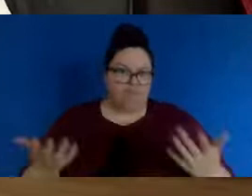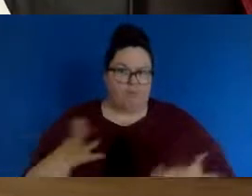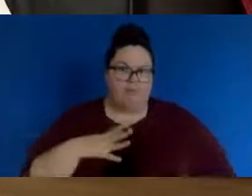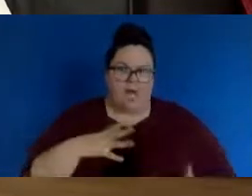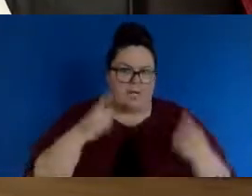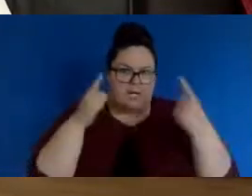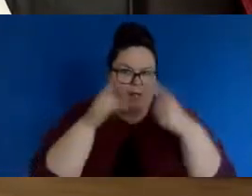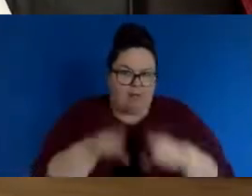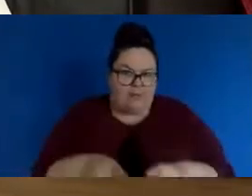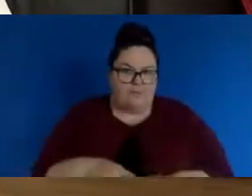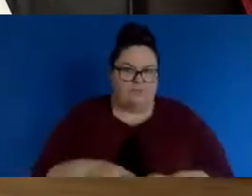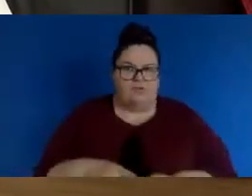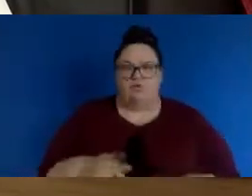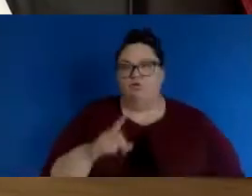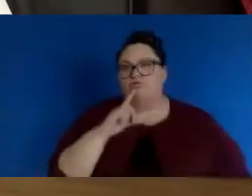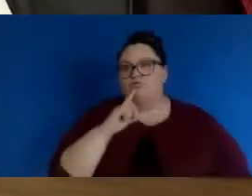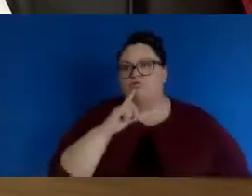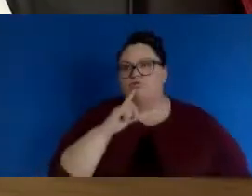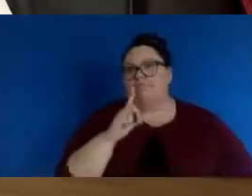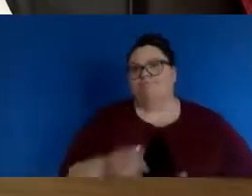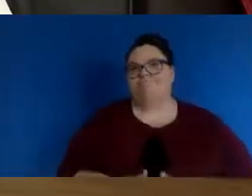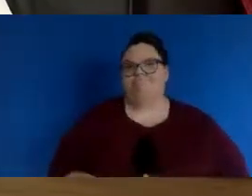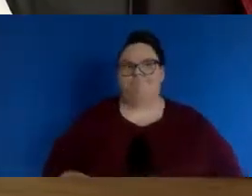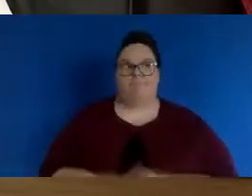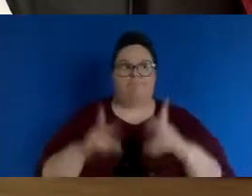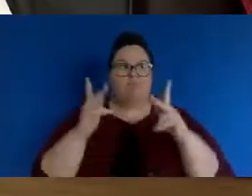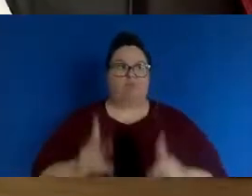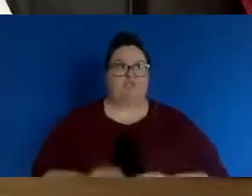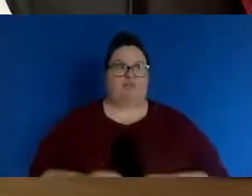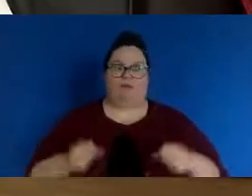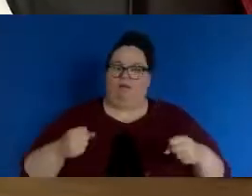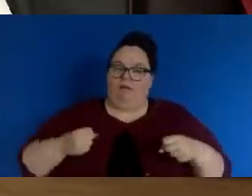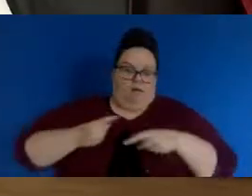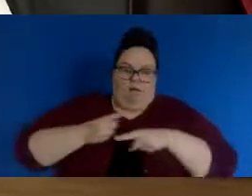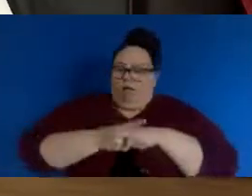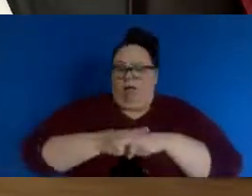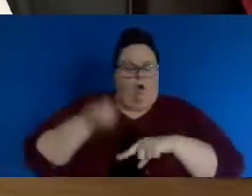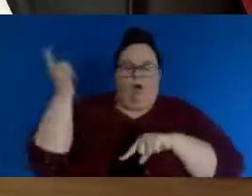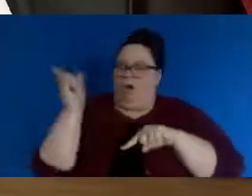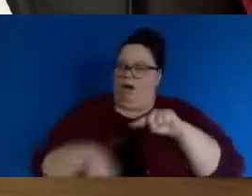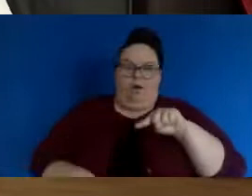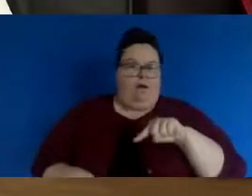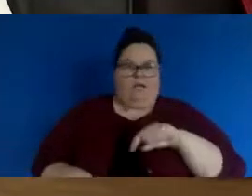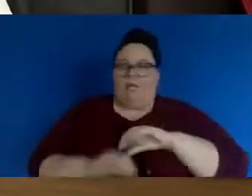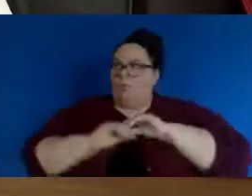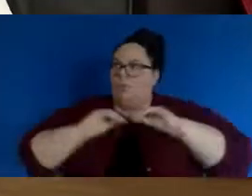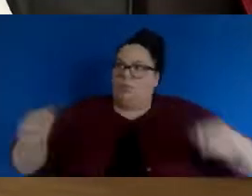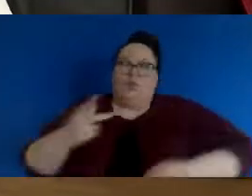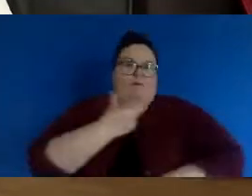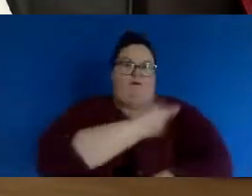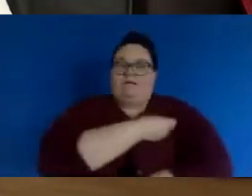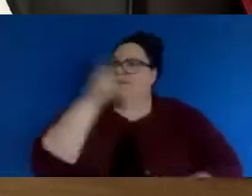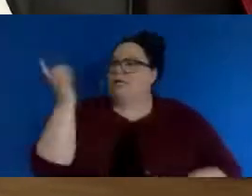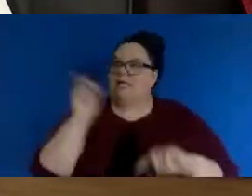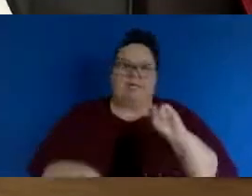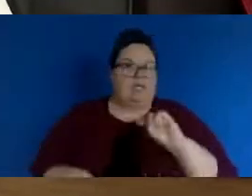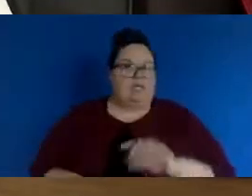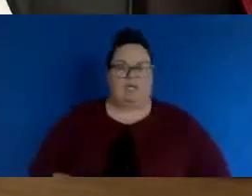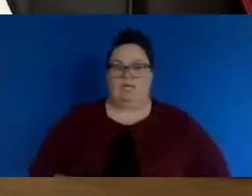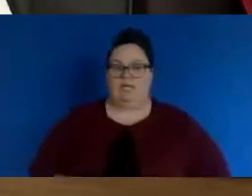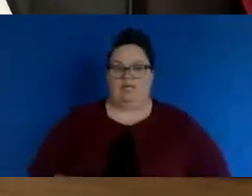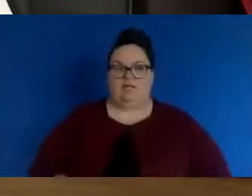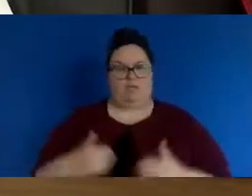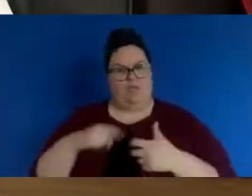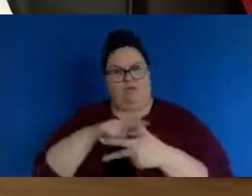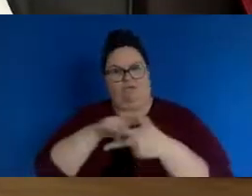So again, it would really be rare that somebody had a contraindication where they couldn't receive a vaccine of one of the three that are being